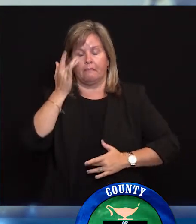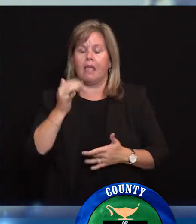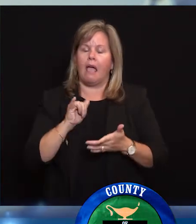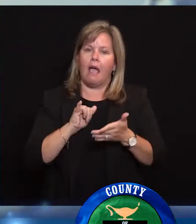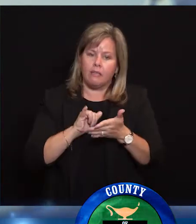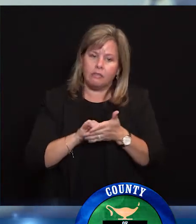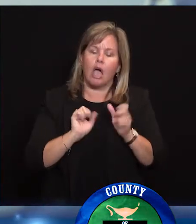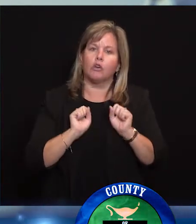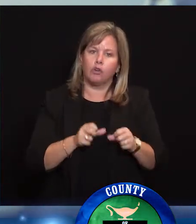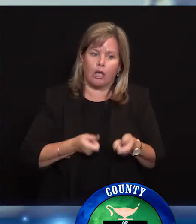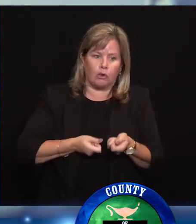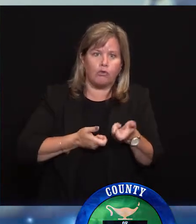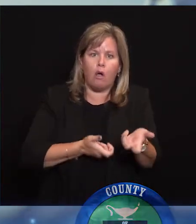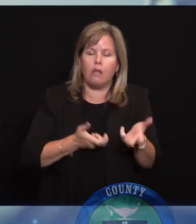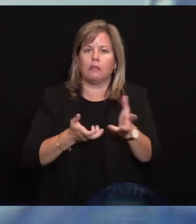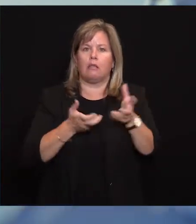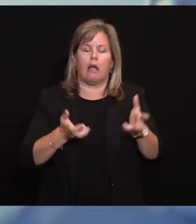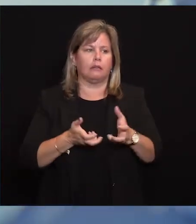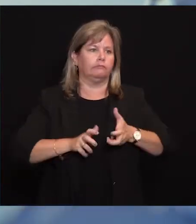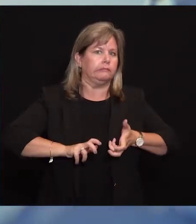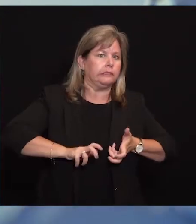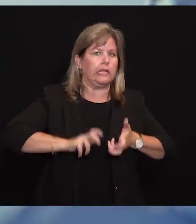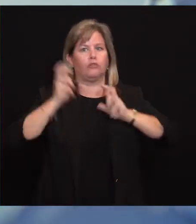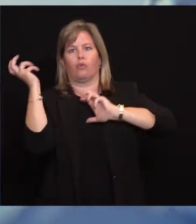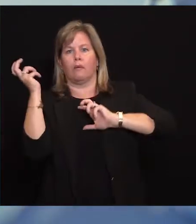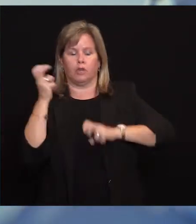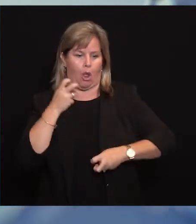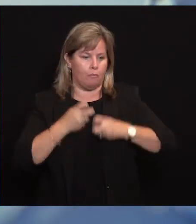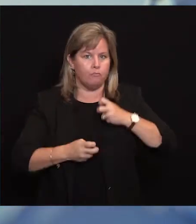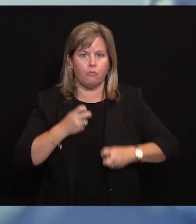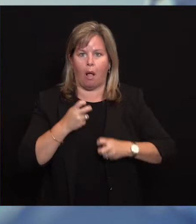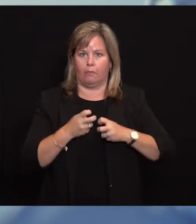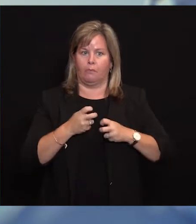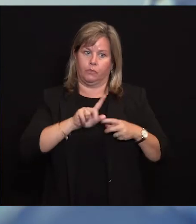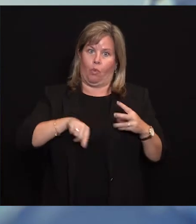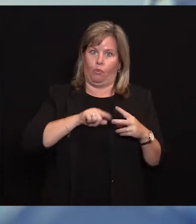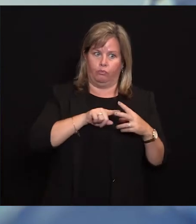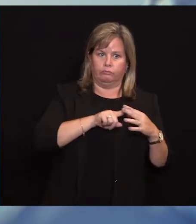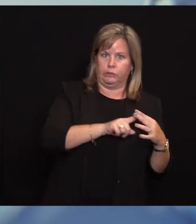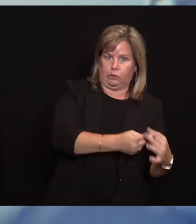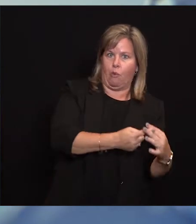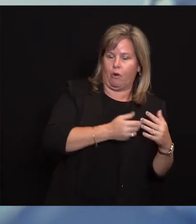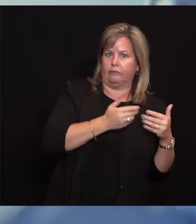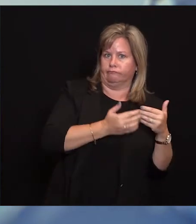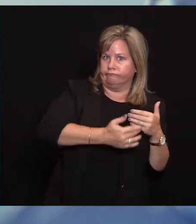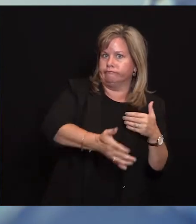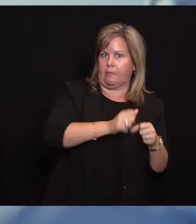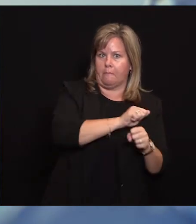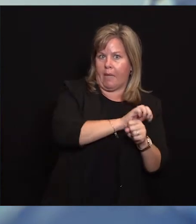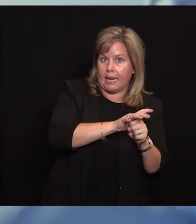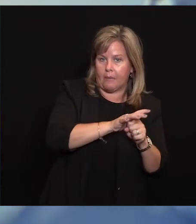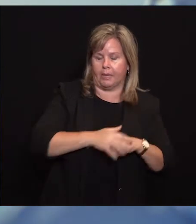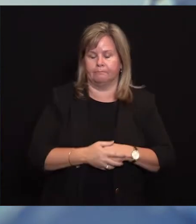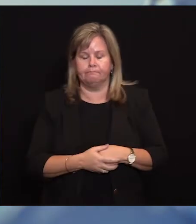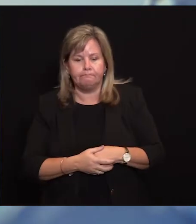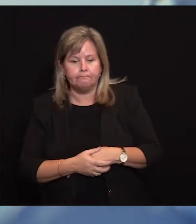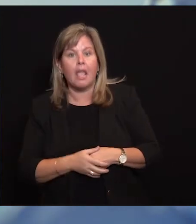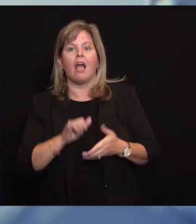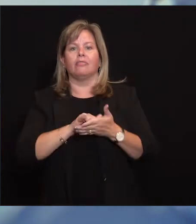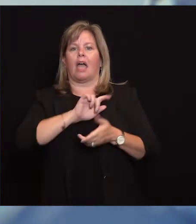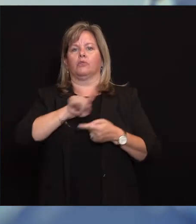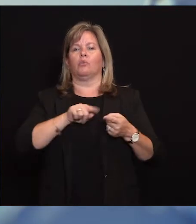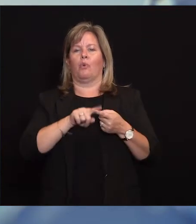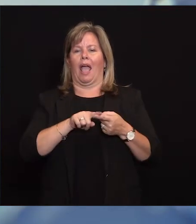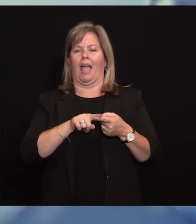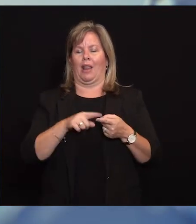maximum disruption and problems at the front end of the pandemic. And so those were the flatten the curve days, as I'm sure